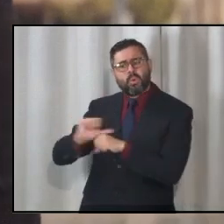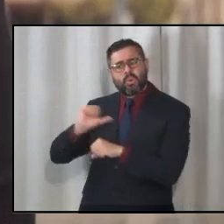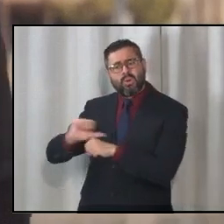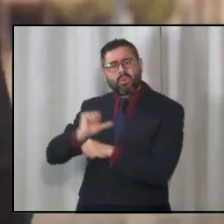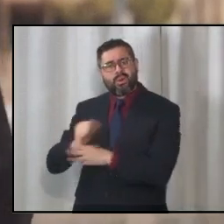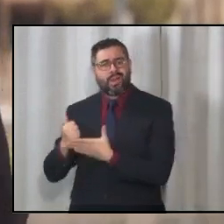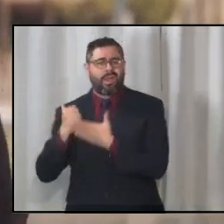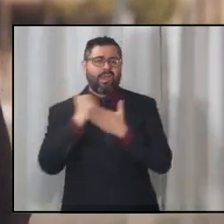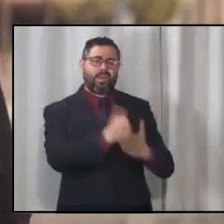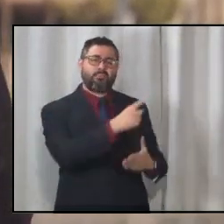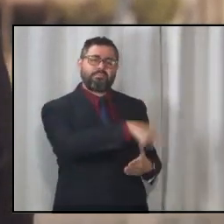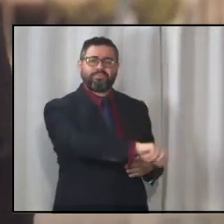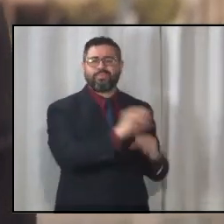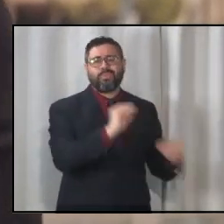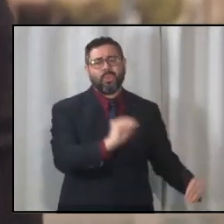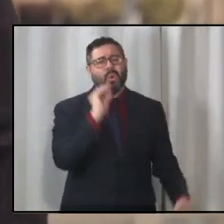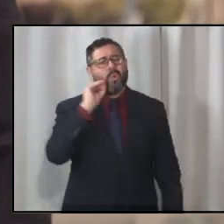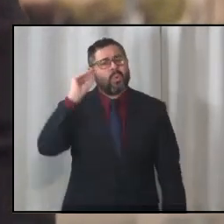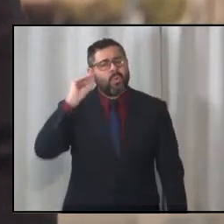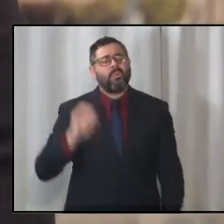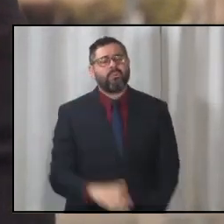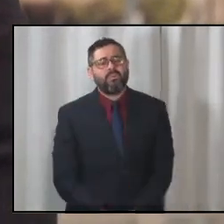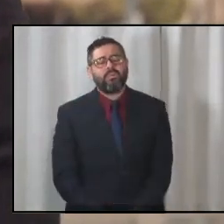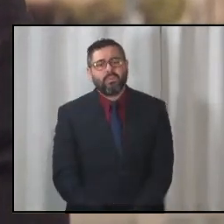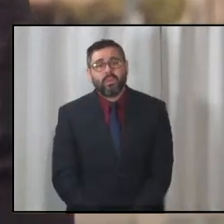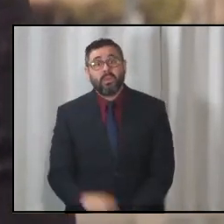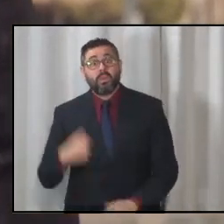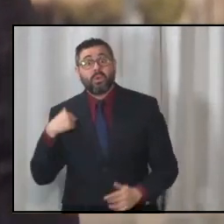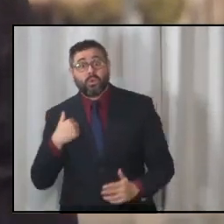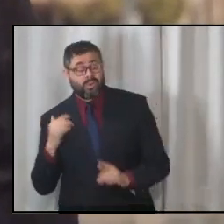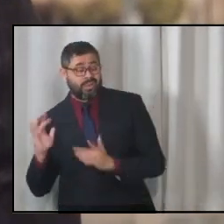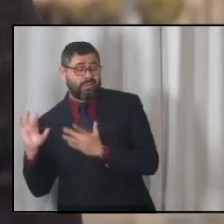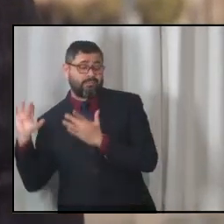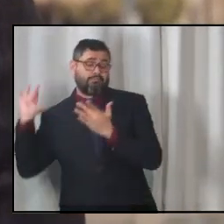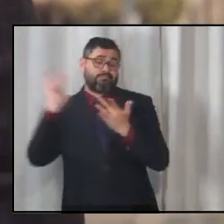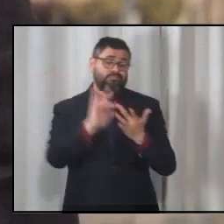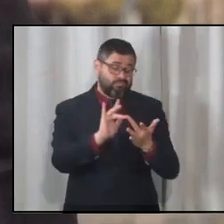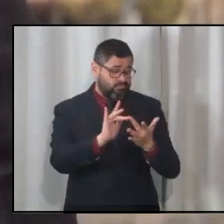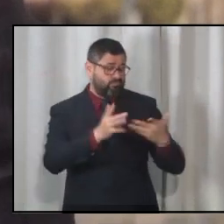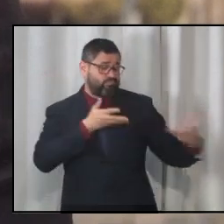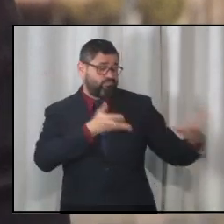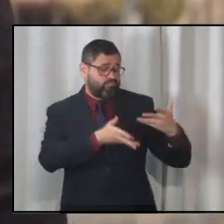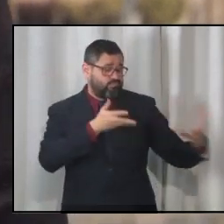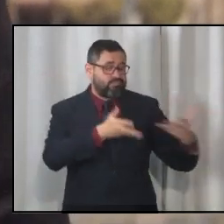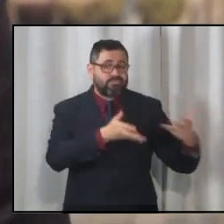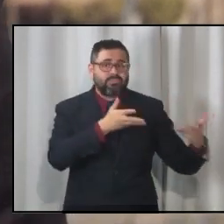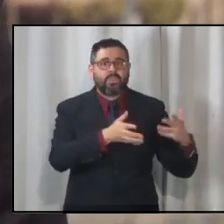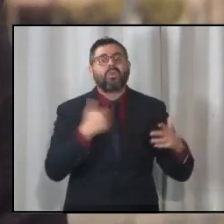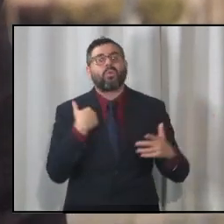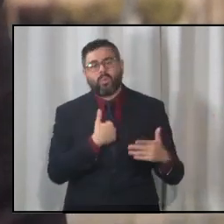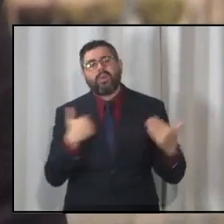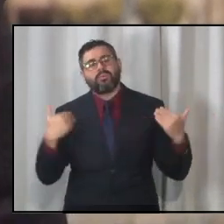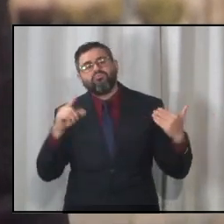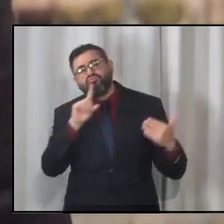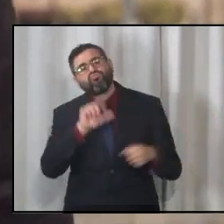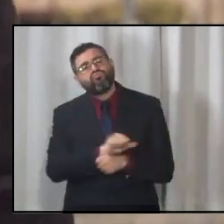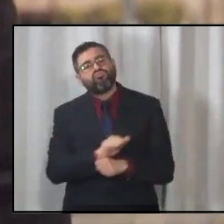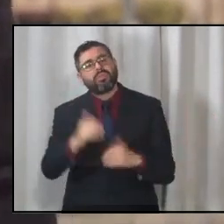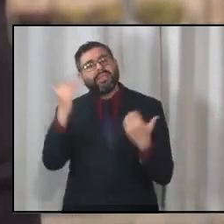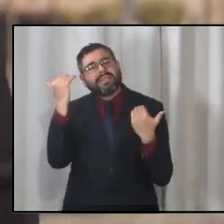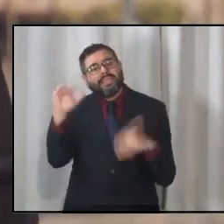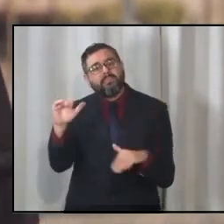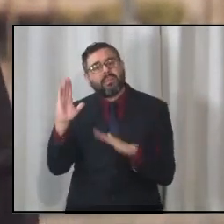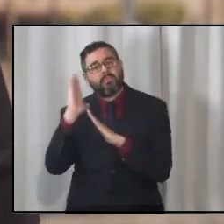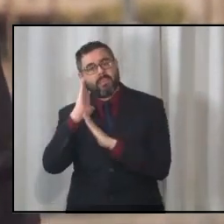And, we know that as we do outreach, we do have some limitations in terms of capacity on